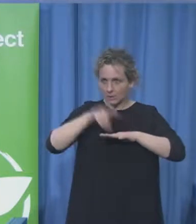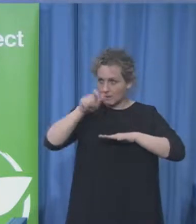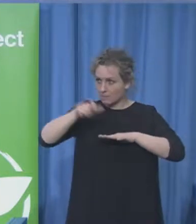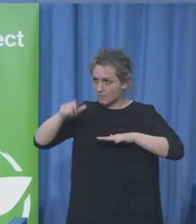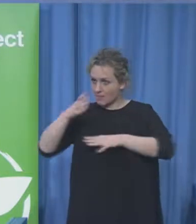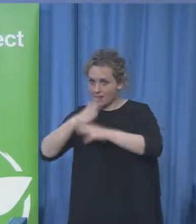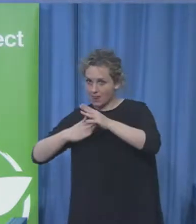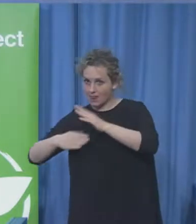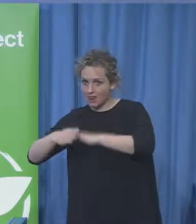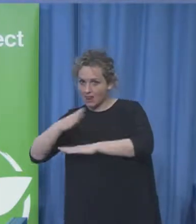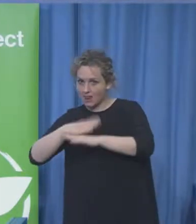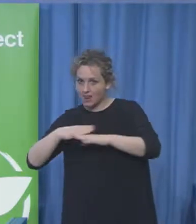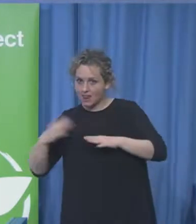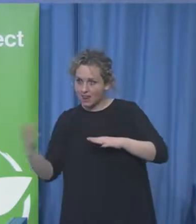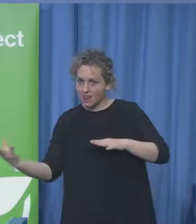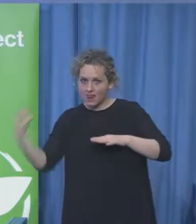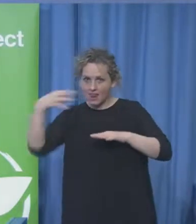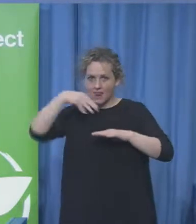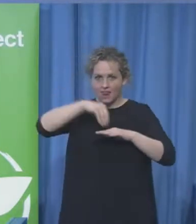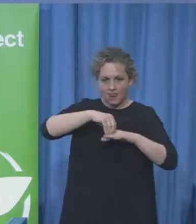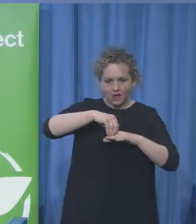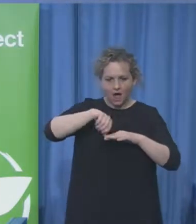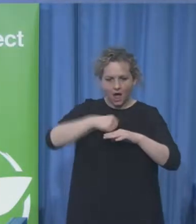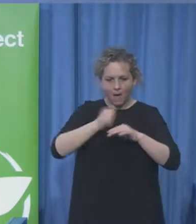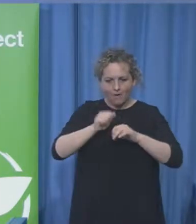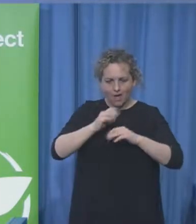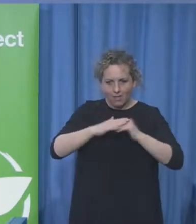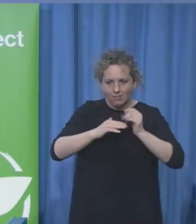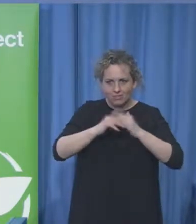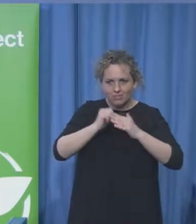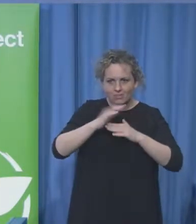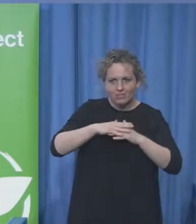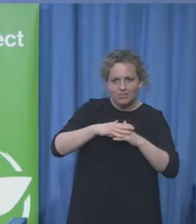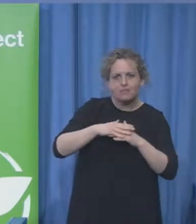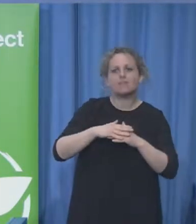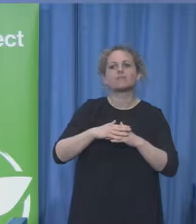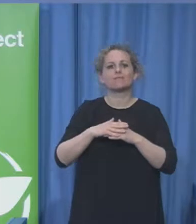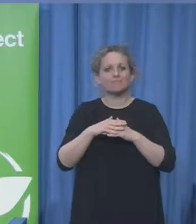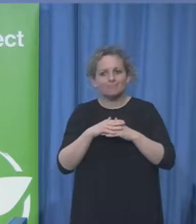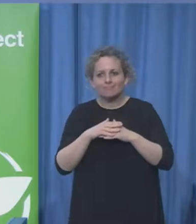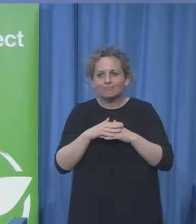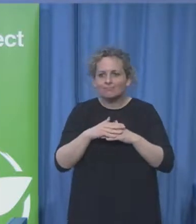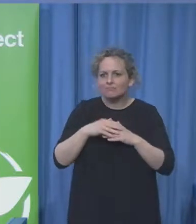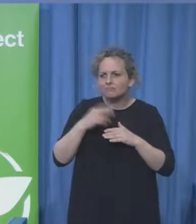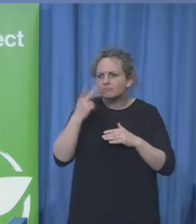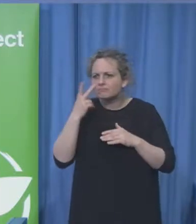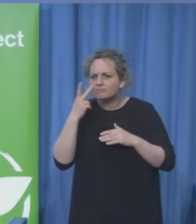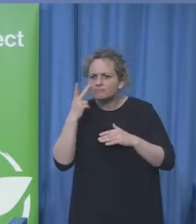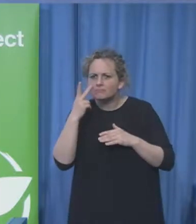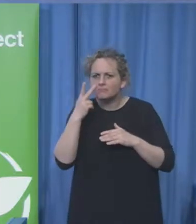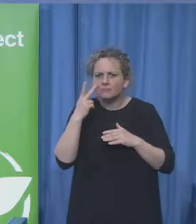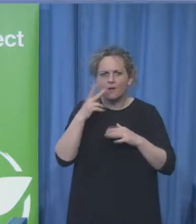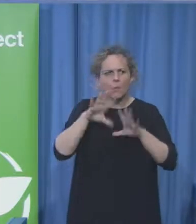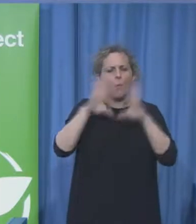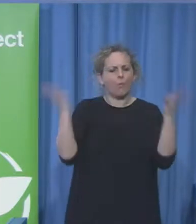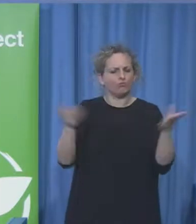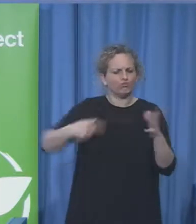set up to bring disability community around the world and all of our organizations